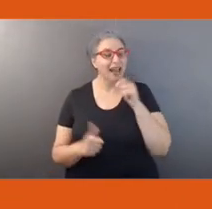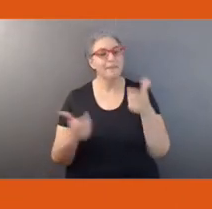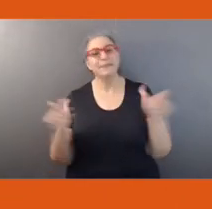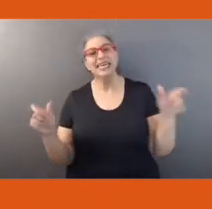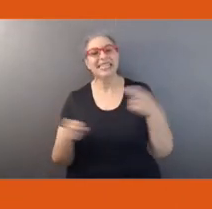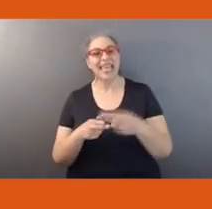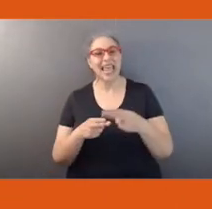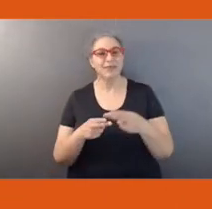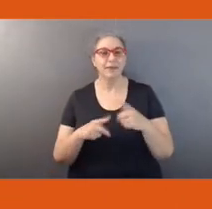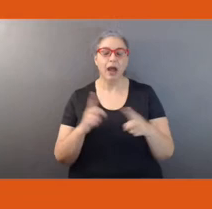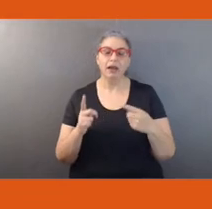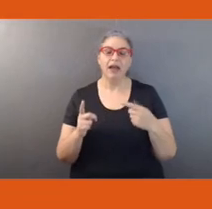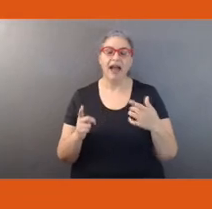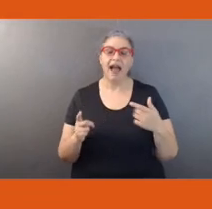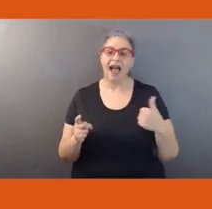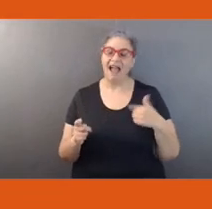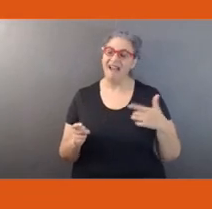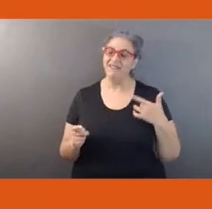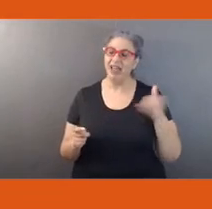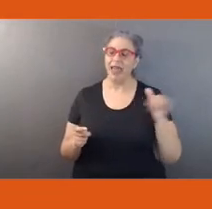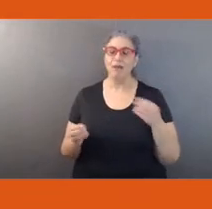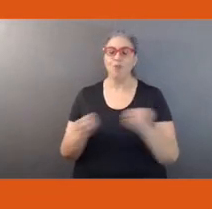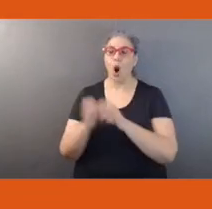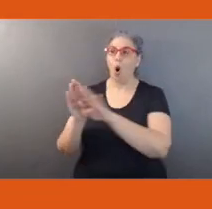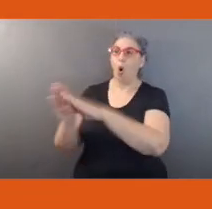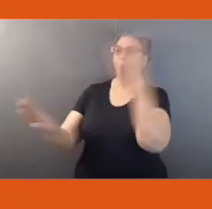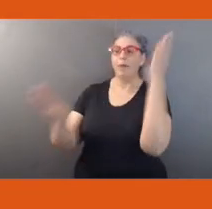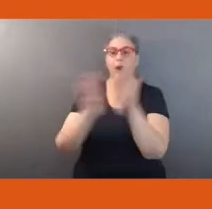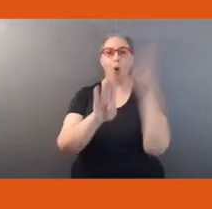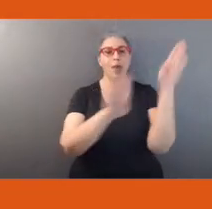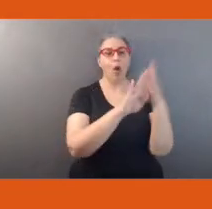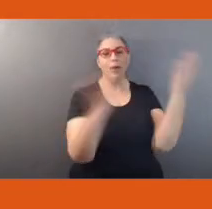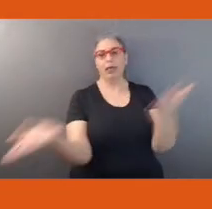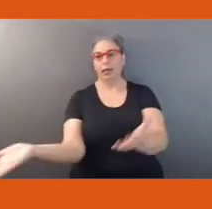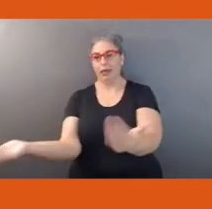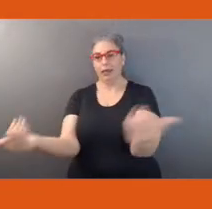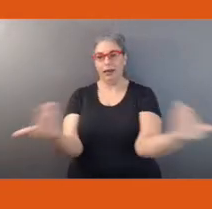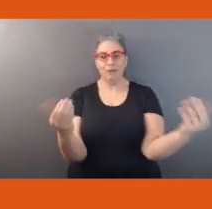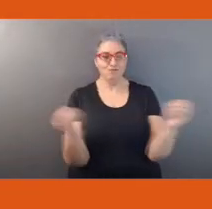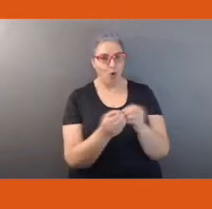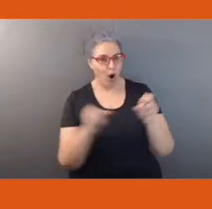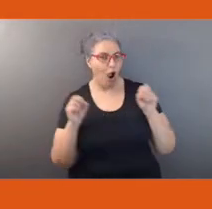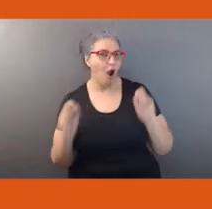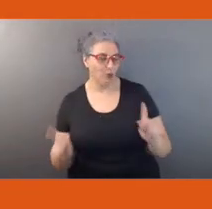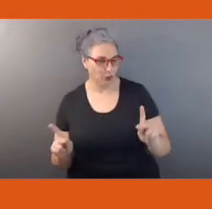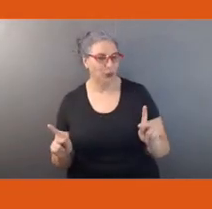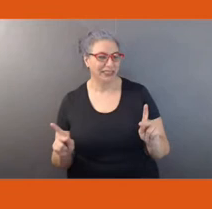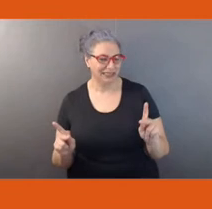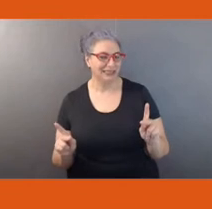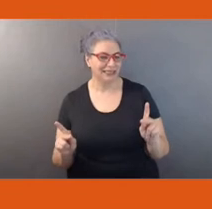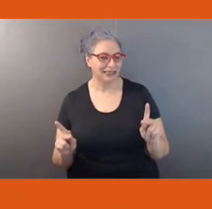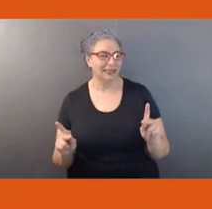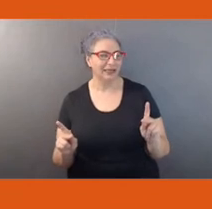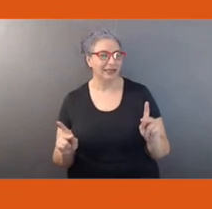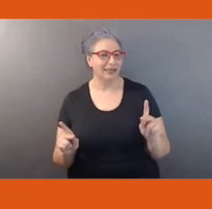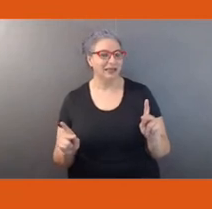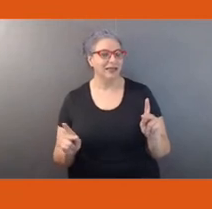them opening doors for them and give them those opportunities. It was kind of